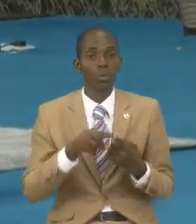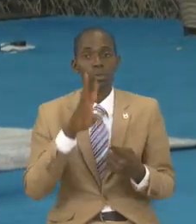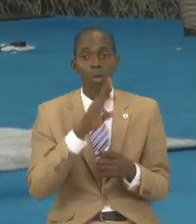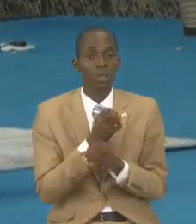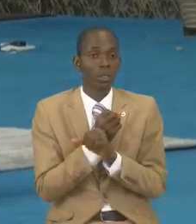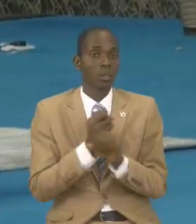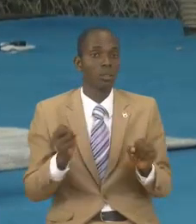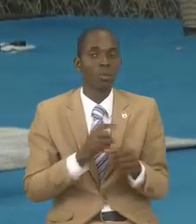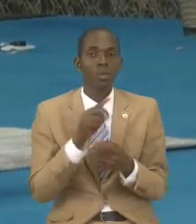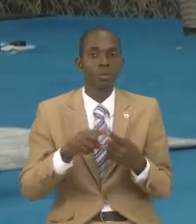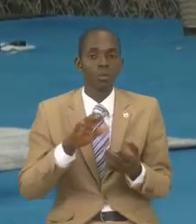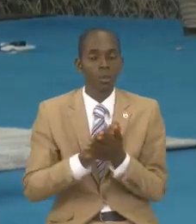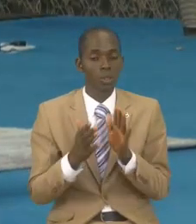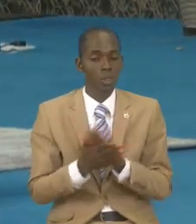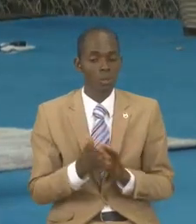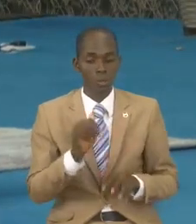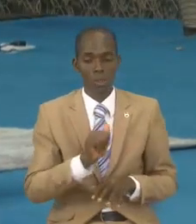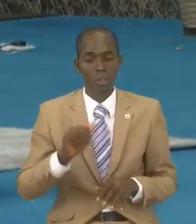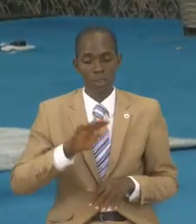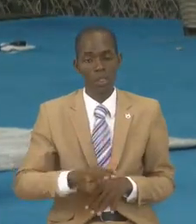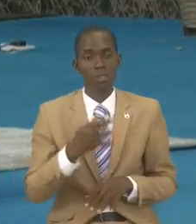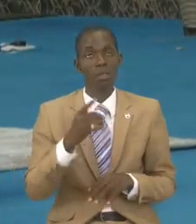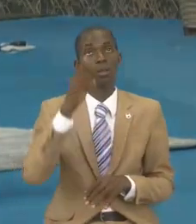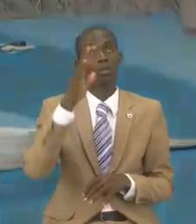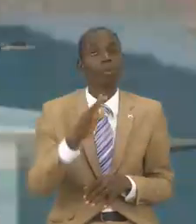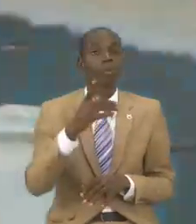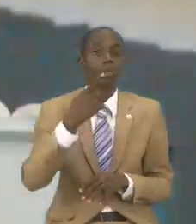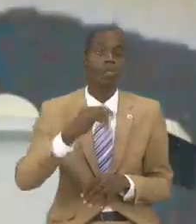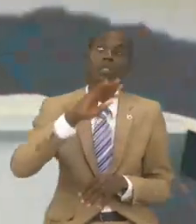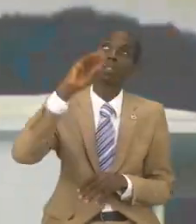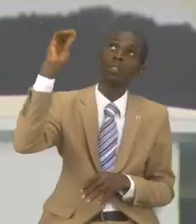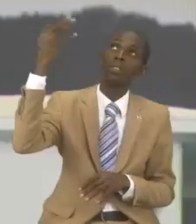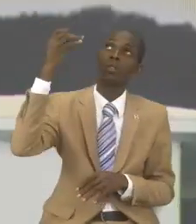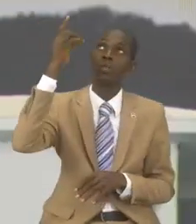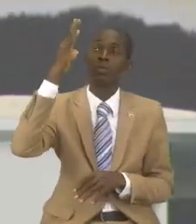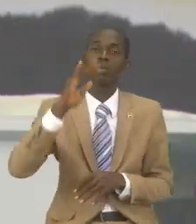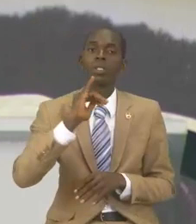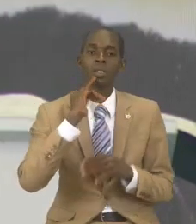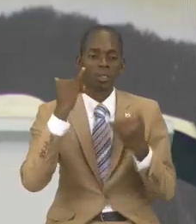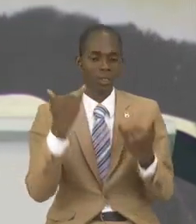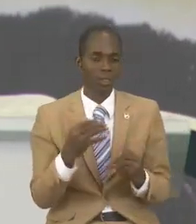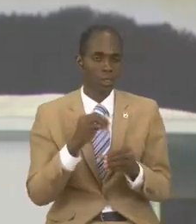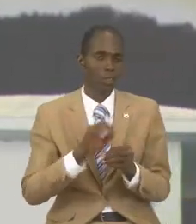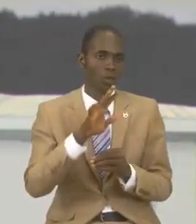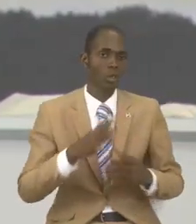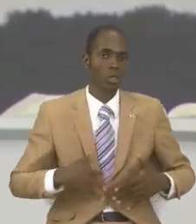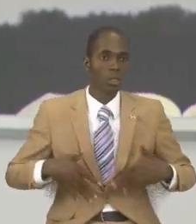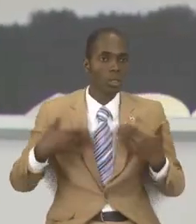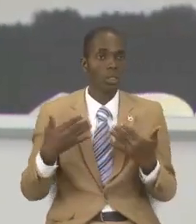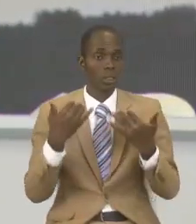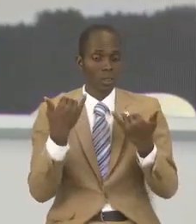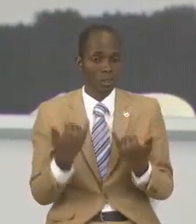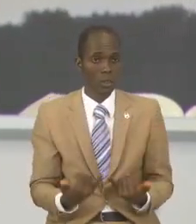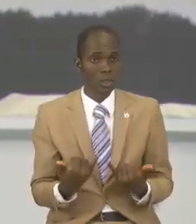a child of God, the grace of God is now in your life. Therefore, wherefore,